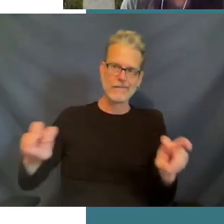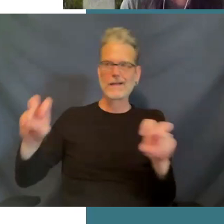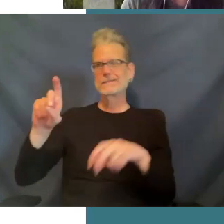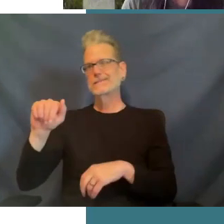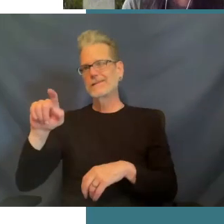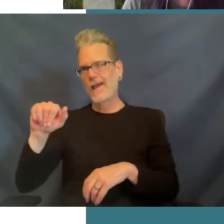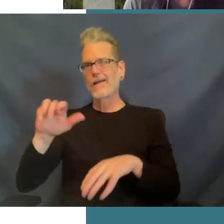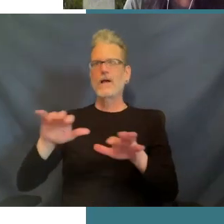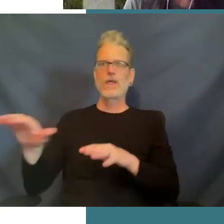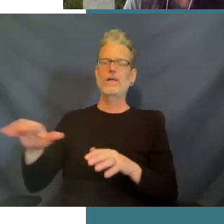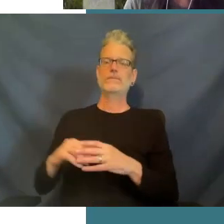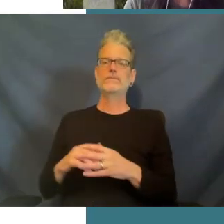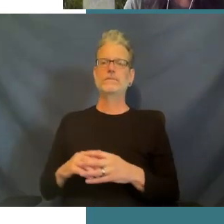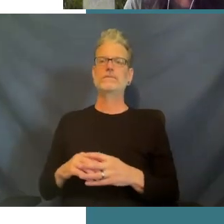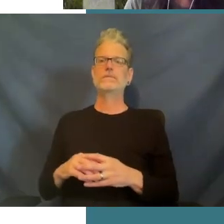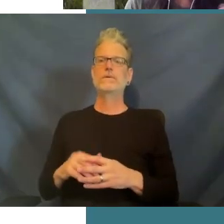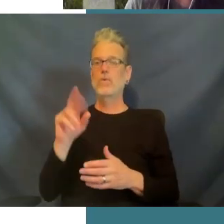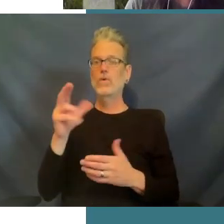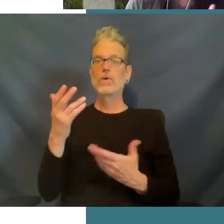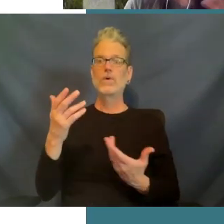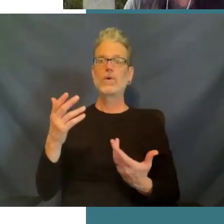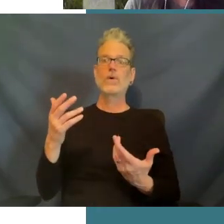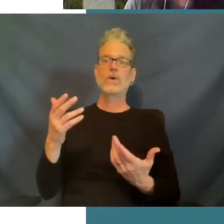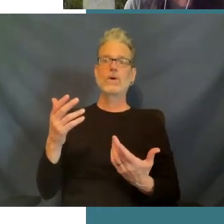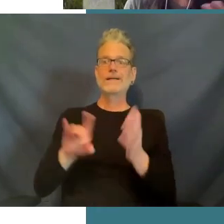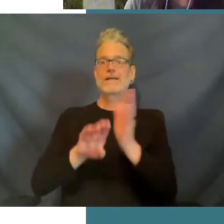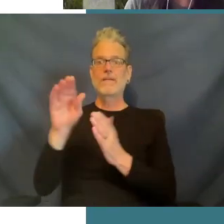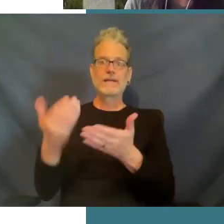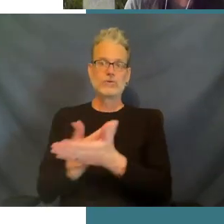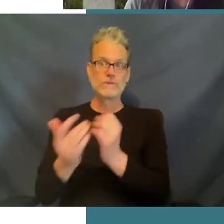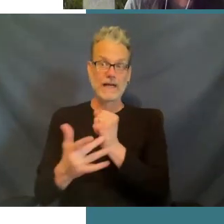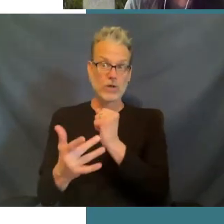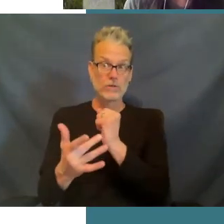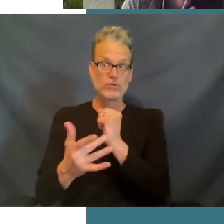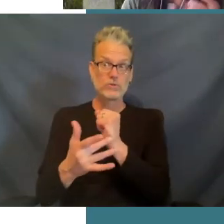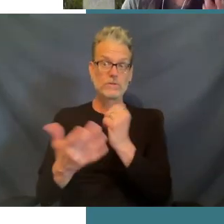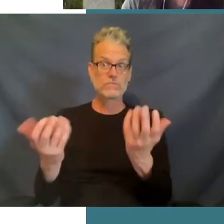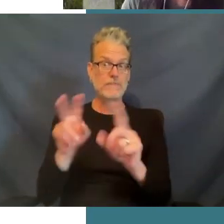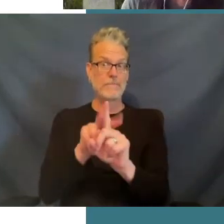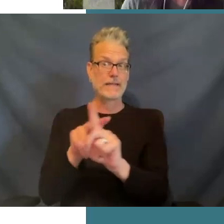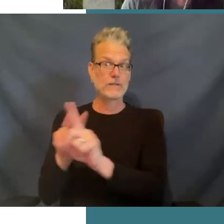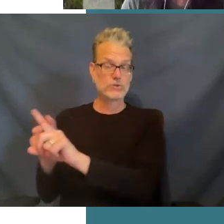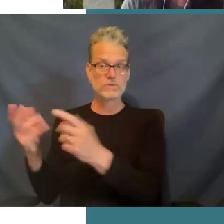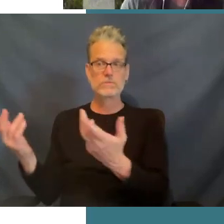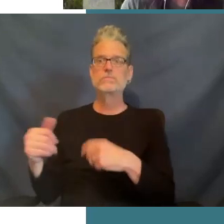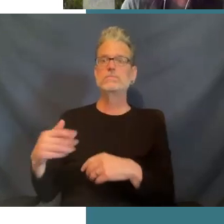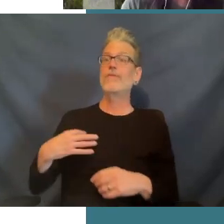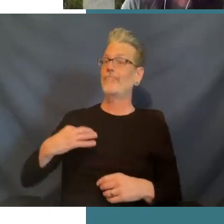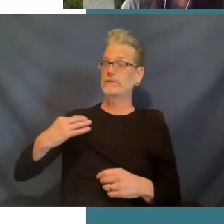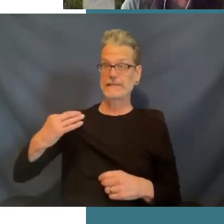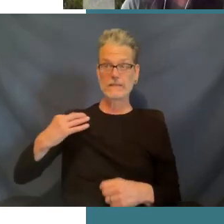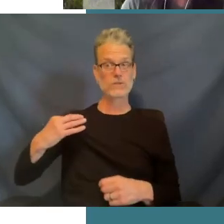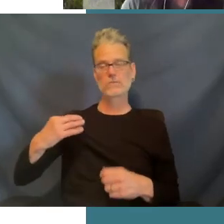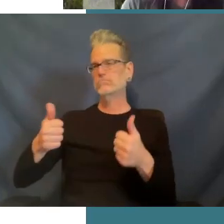data, or performing or developing new technologies and applications. Volunteering is another great way to